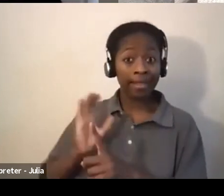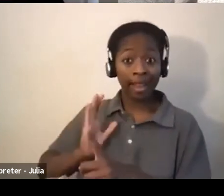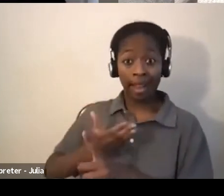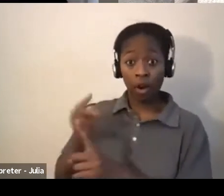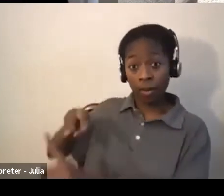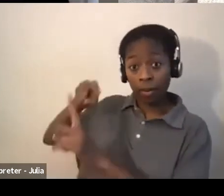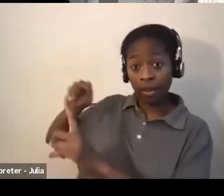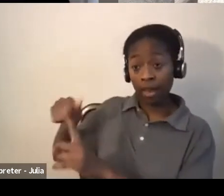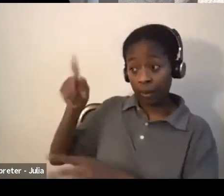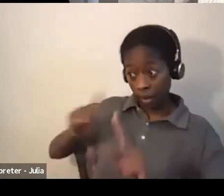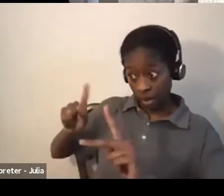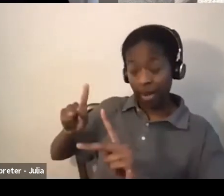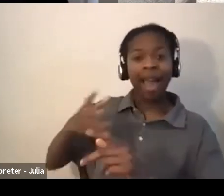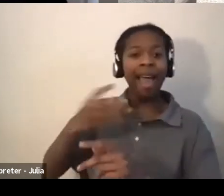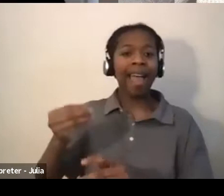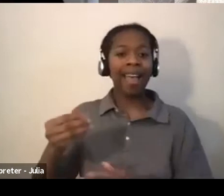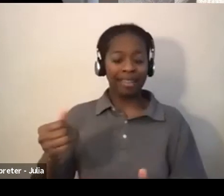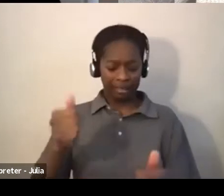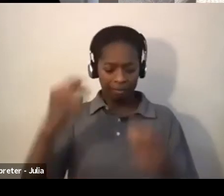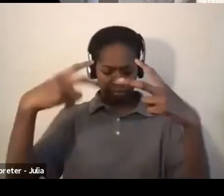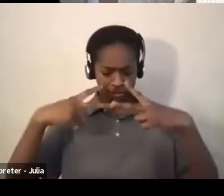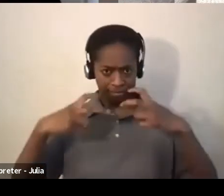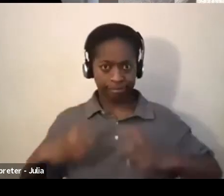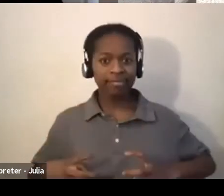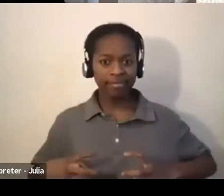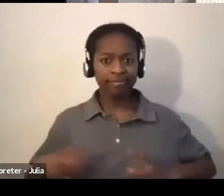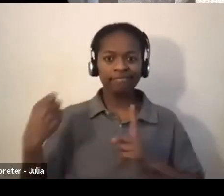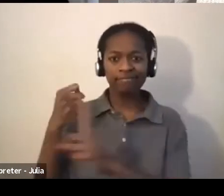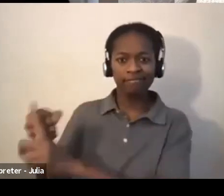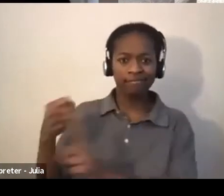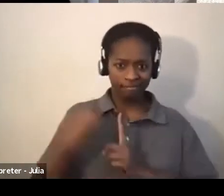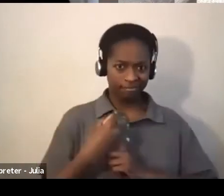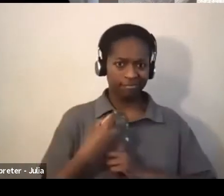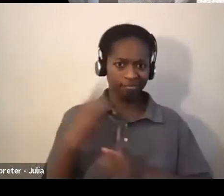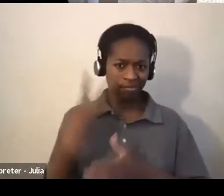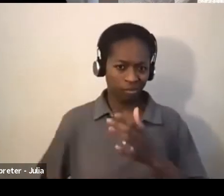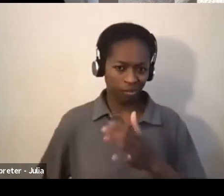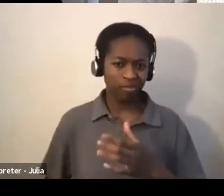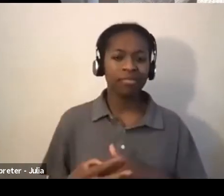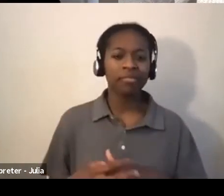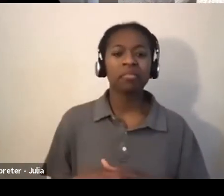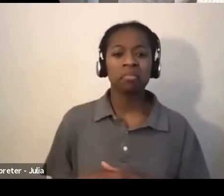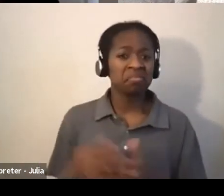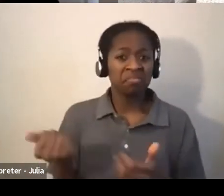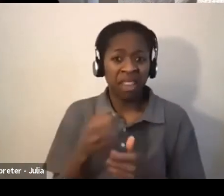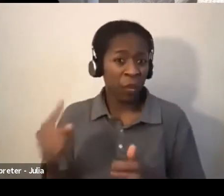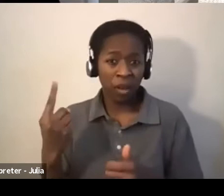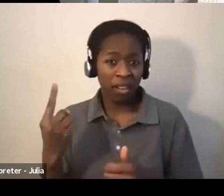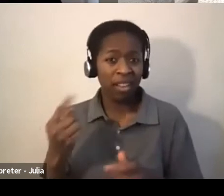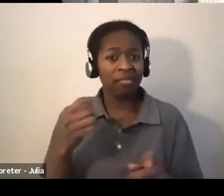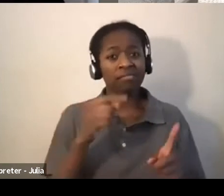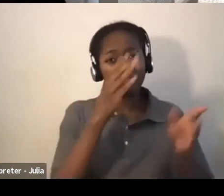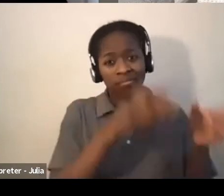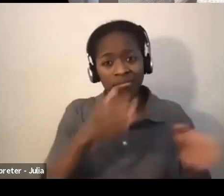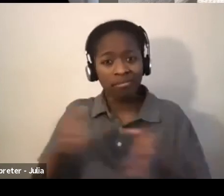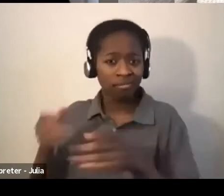also affects the way that we see ourselves. So that can have a very big impact on anyone's life, every single